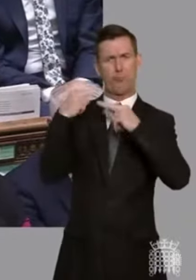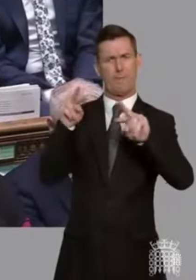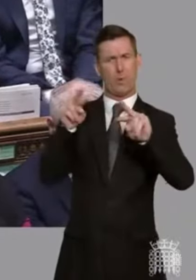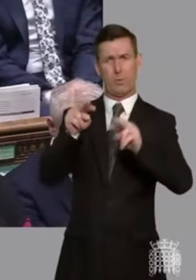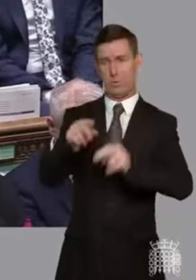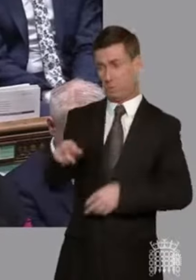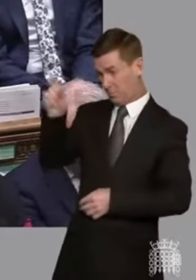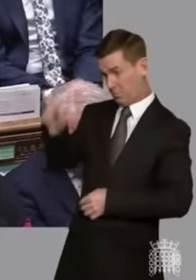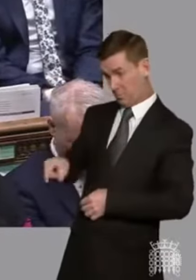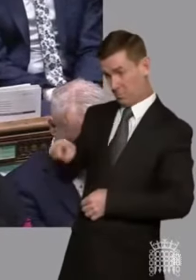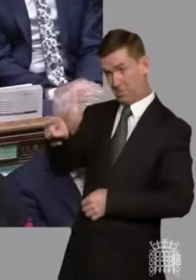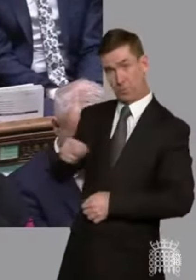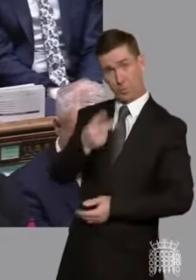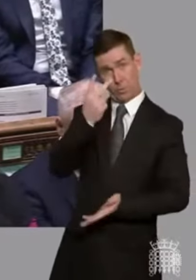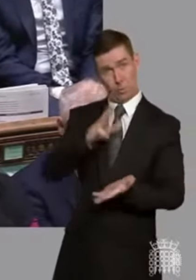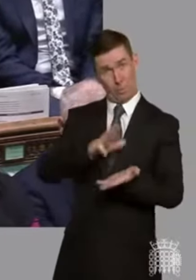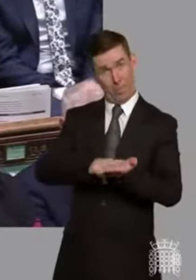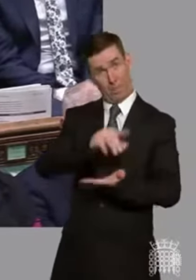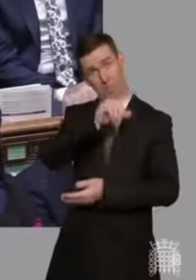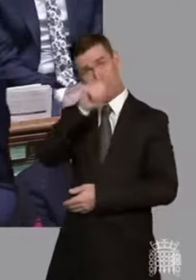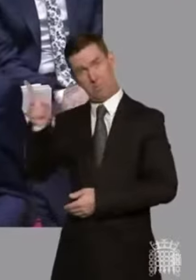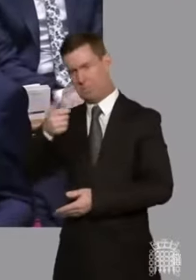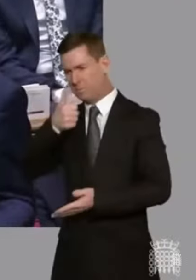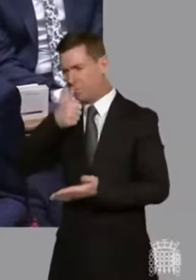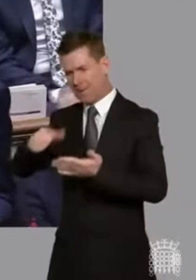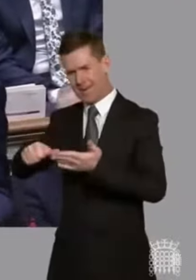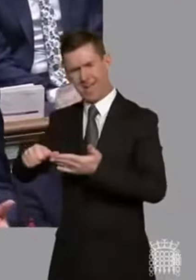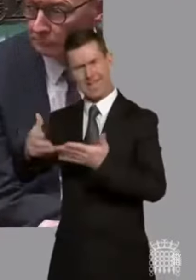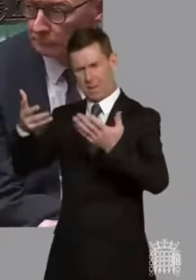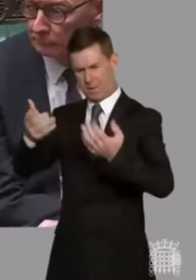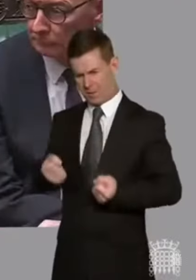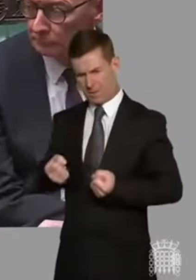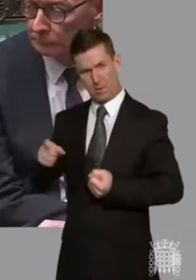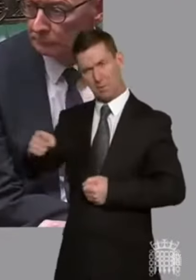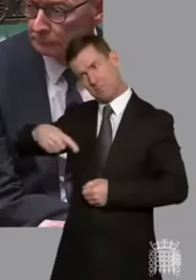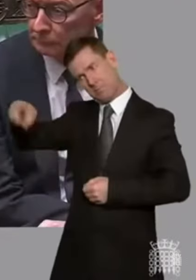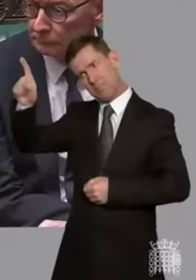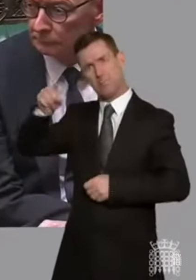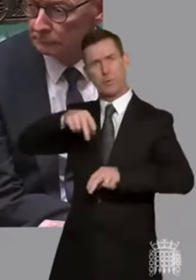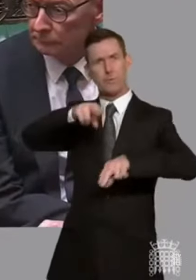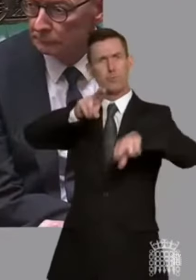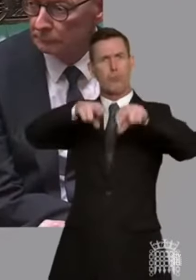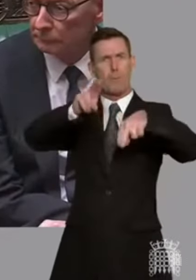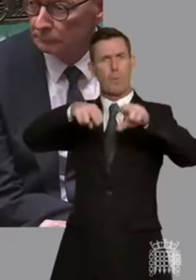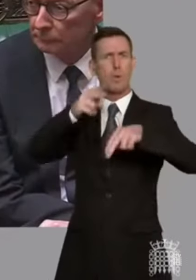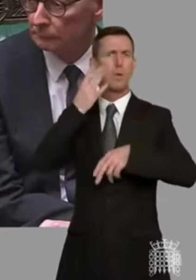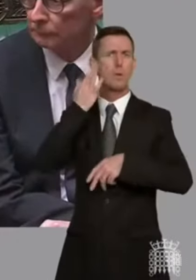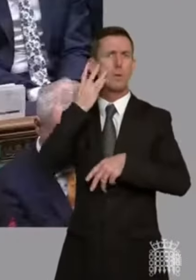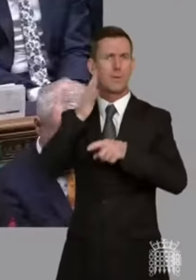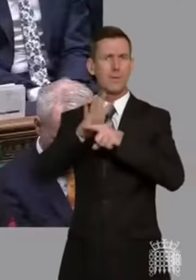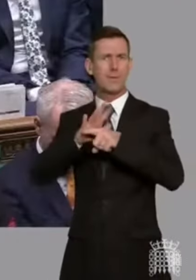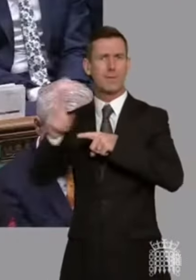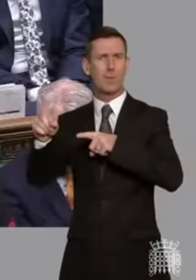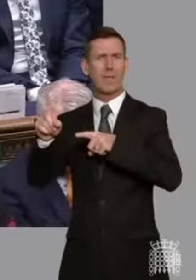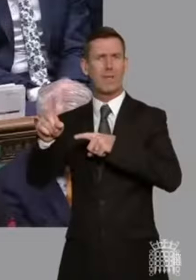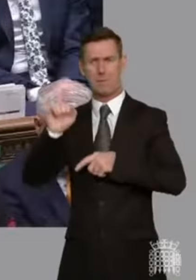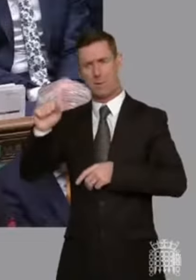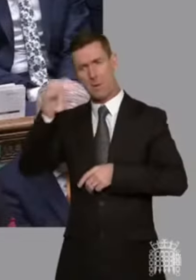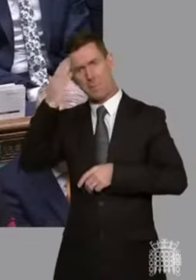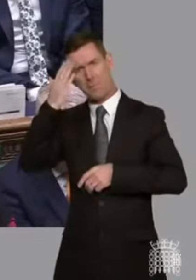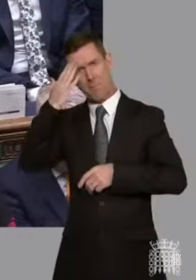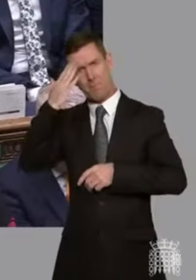tribunal next week. Her mother's health has been deteriorating. She's had to go in a care home. This is the last thing Andrea needs.